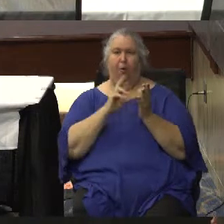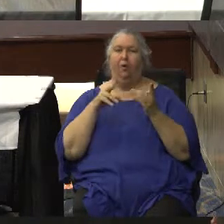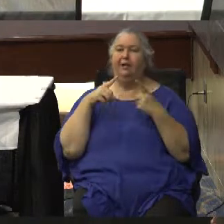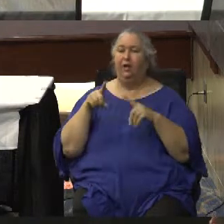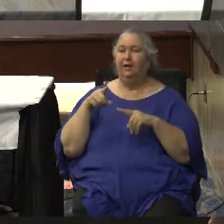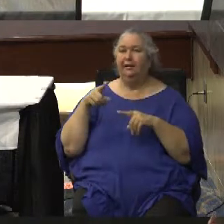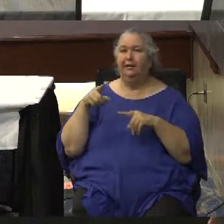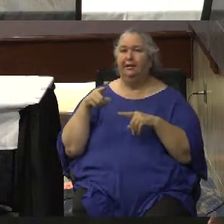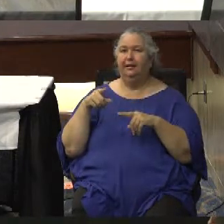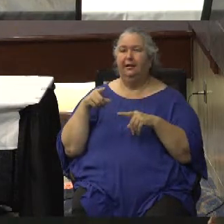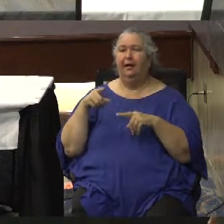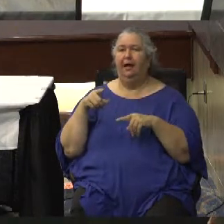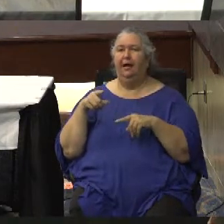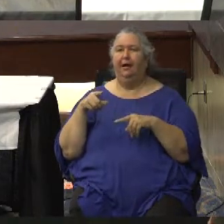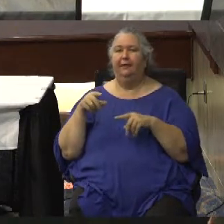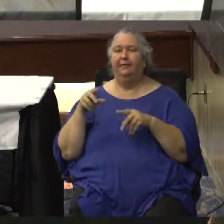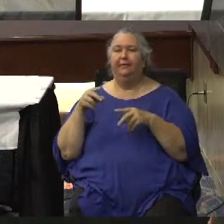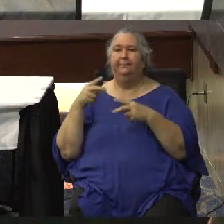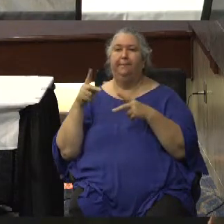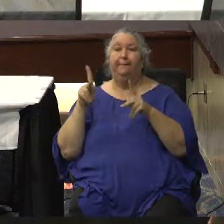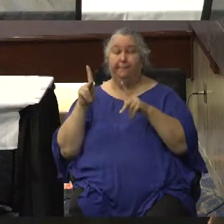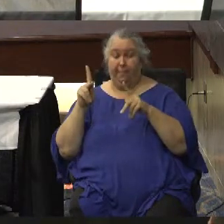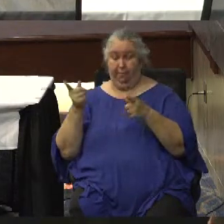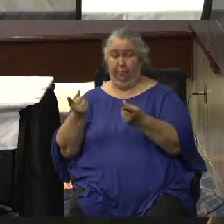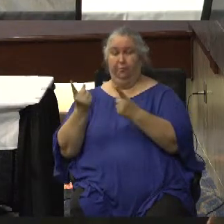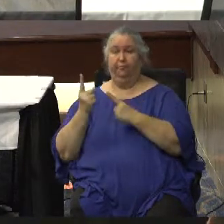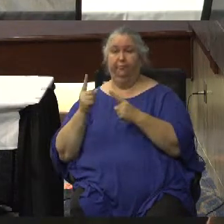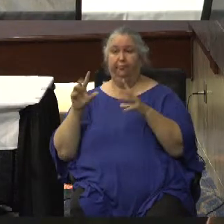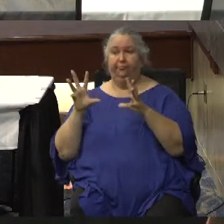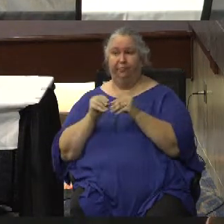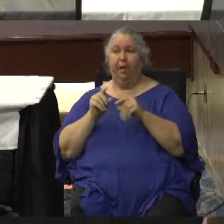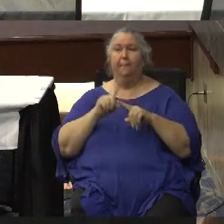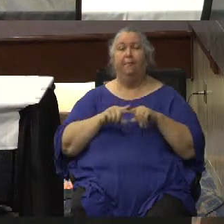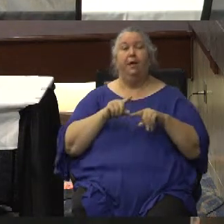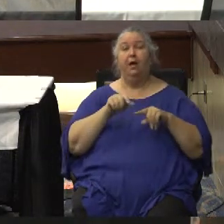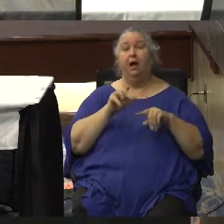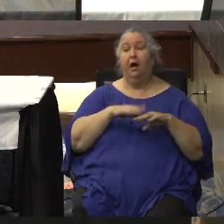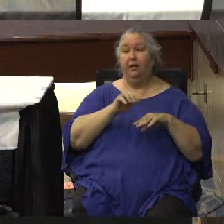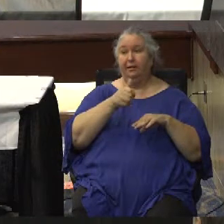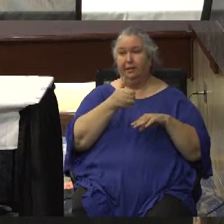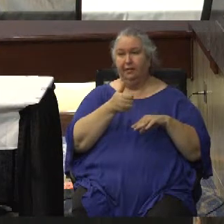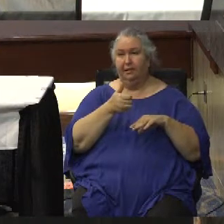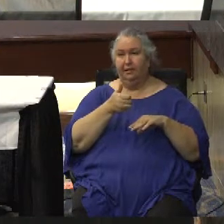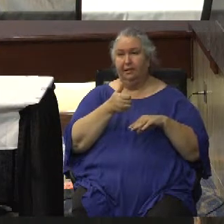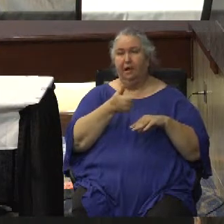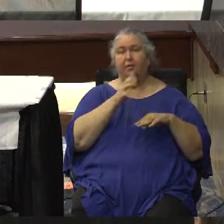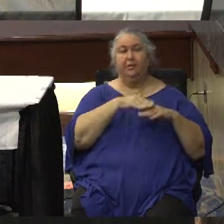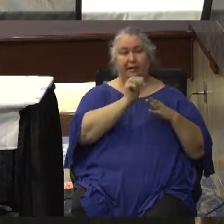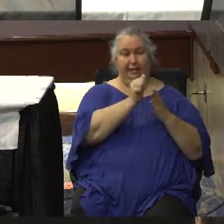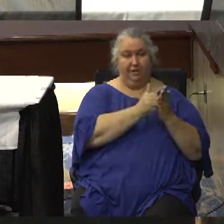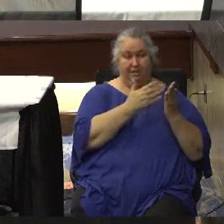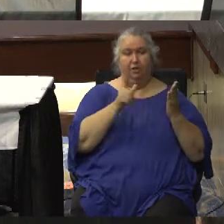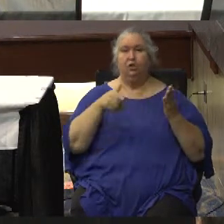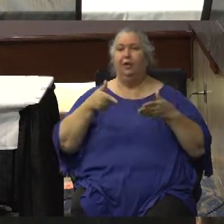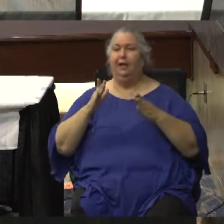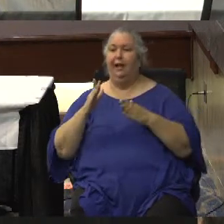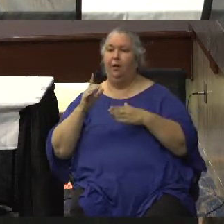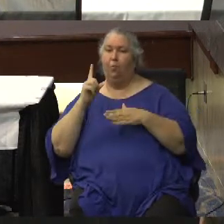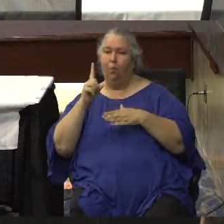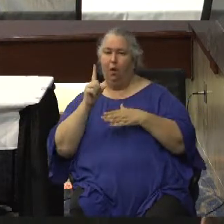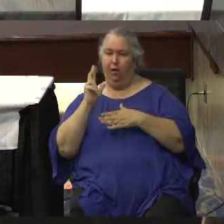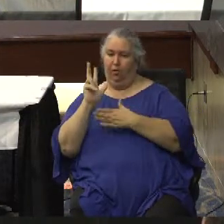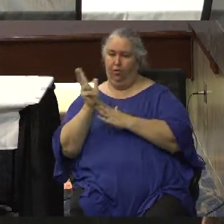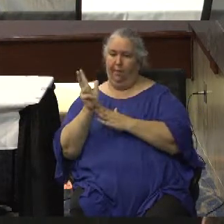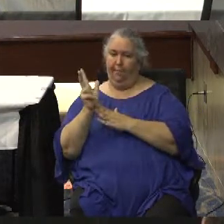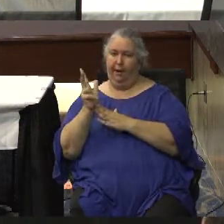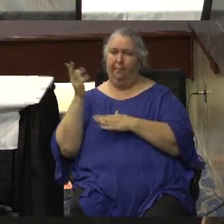portion of the agenda. On items other than public hearings, speakers will be allotted one 3-minute presentation regardless of the number of agenda